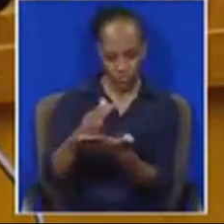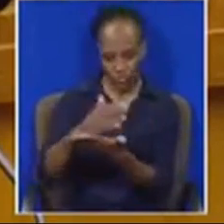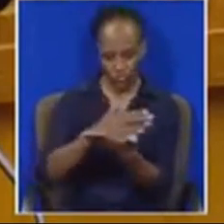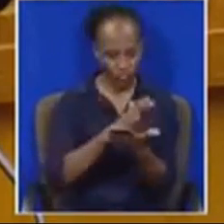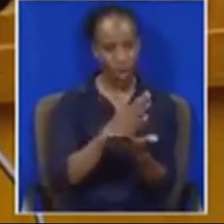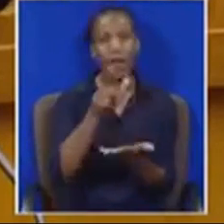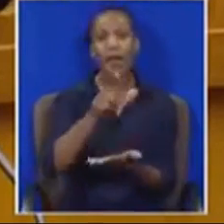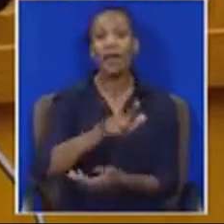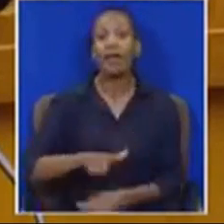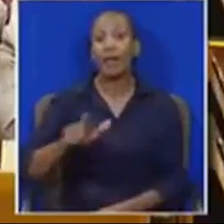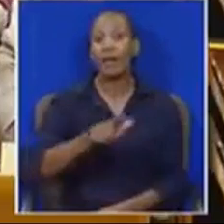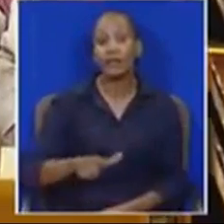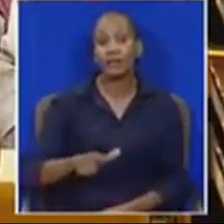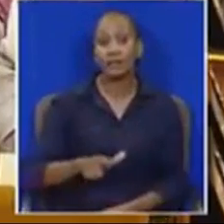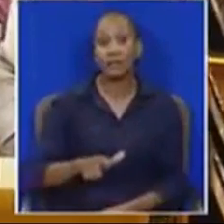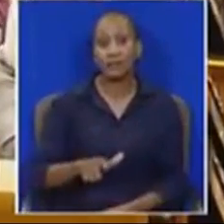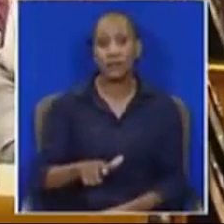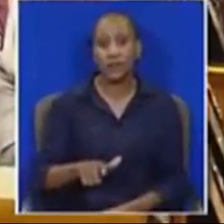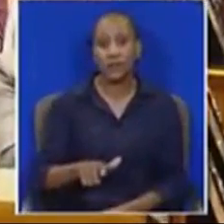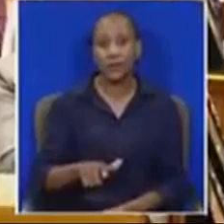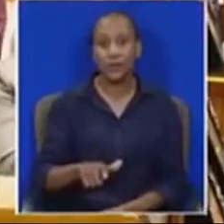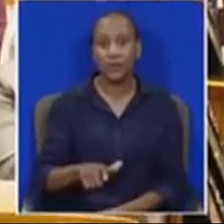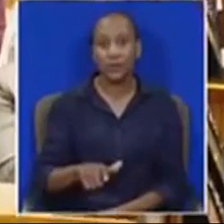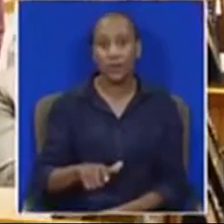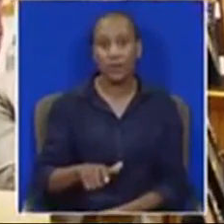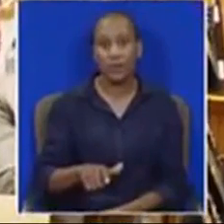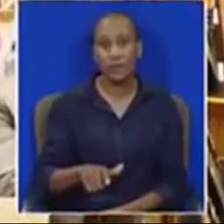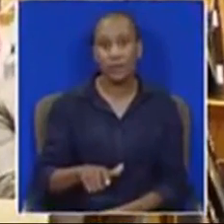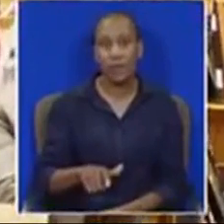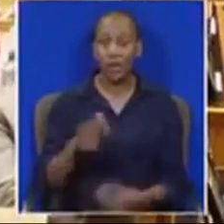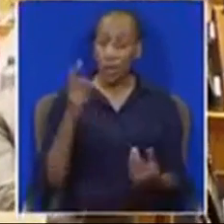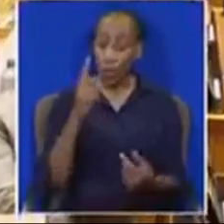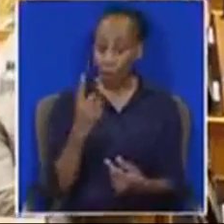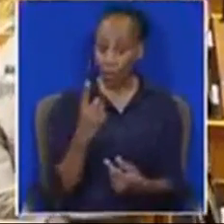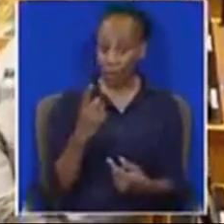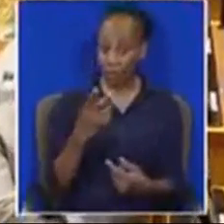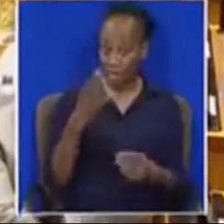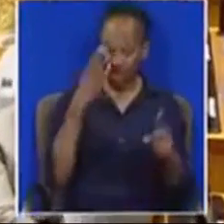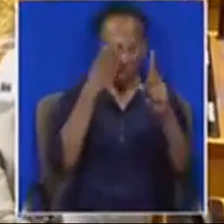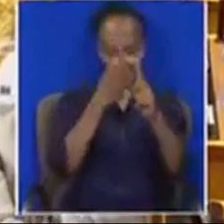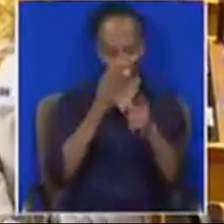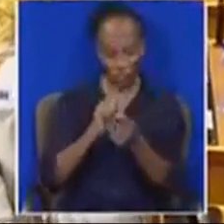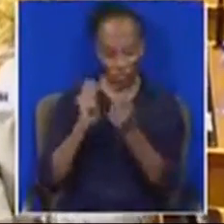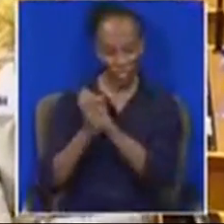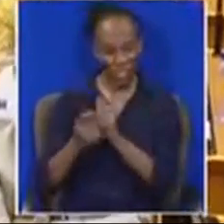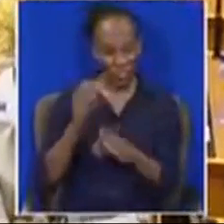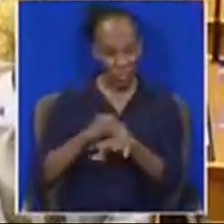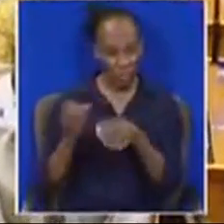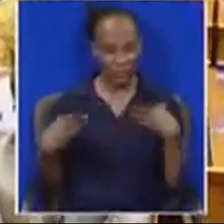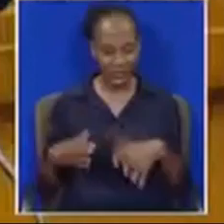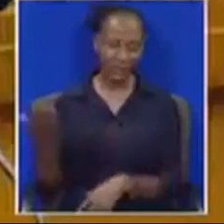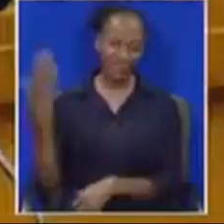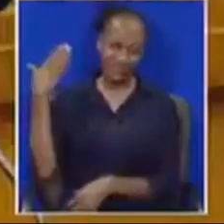not only to redress a grave historical injustice, but also to bring more